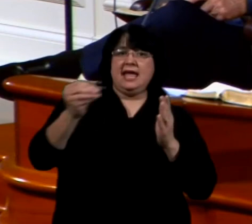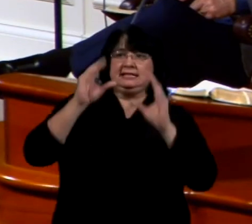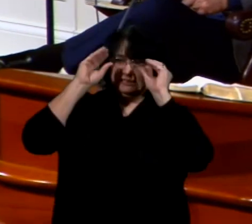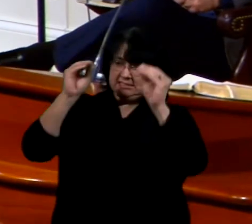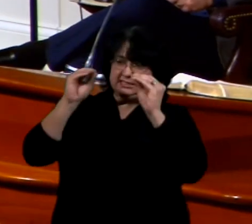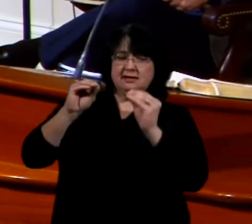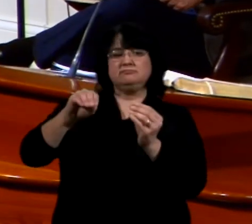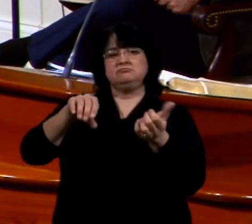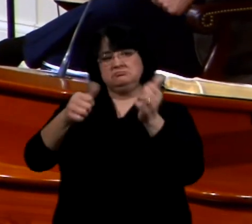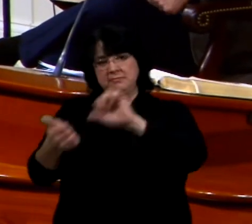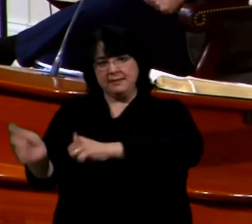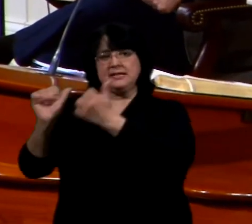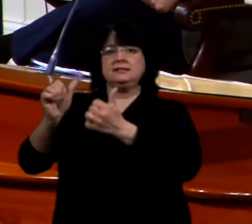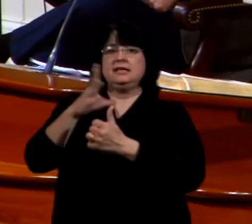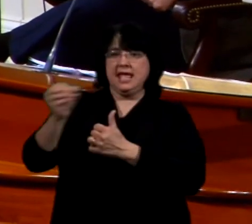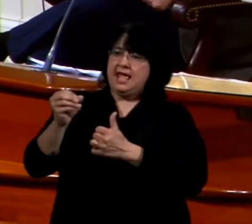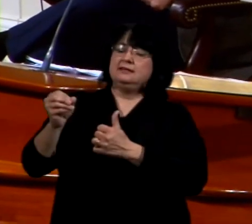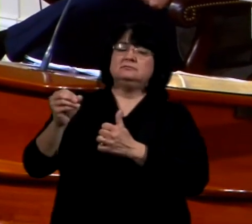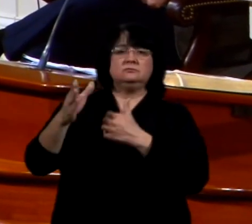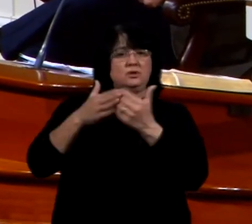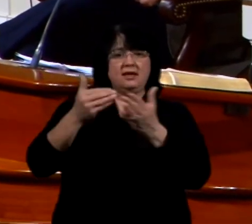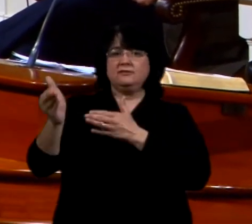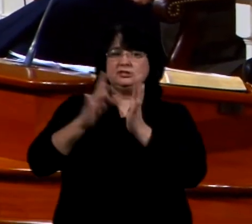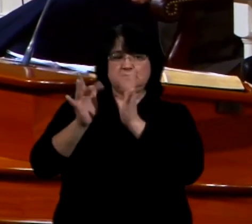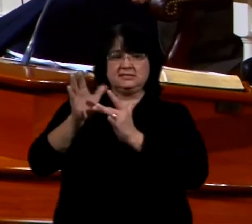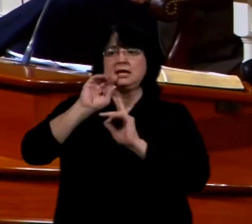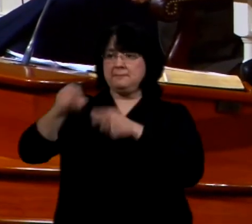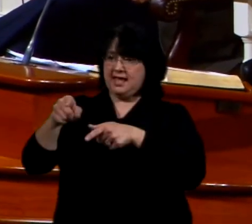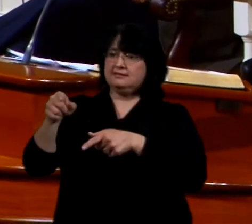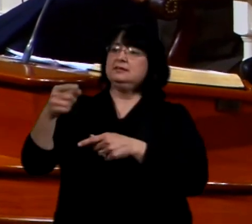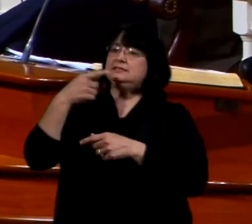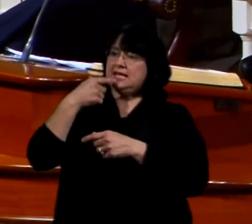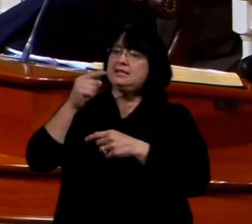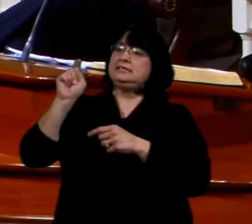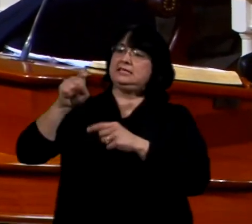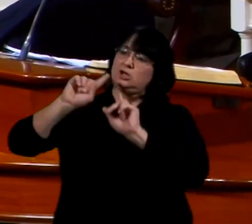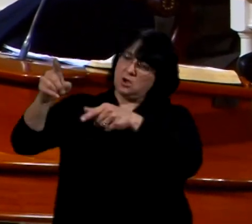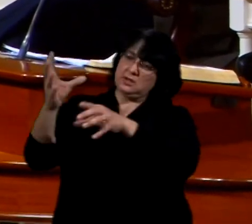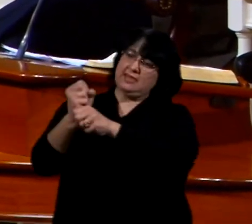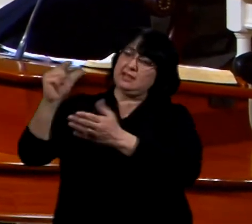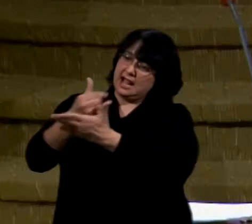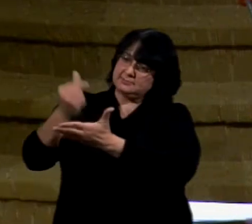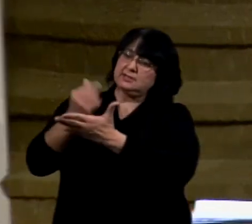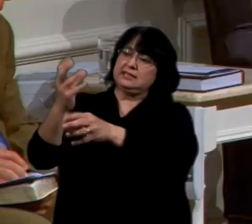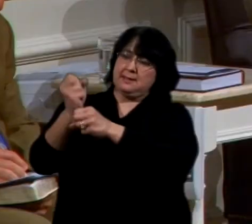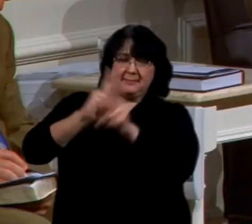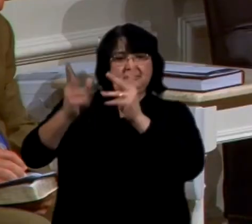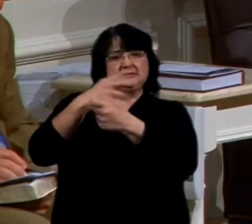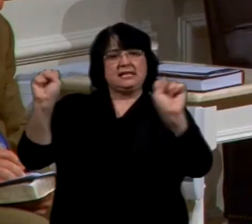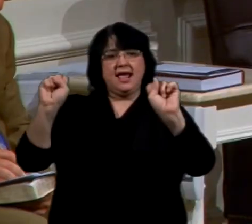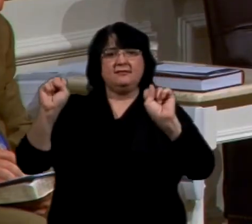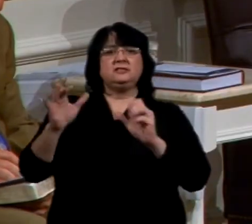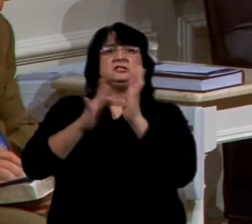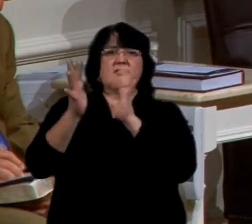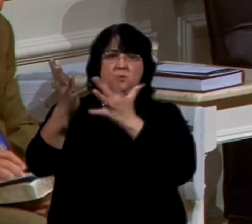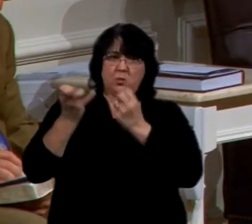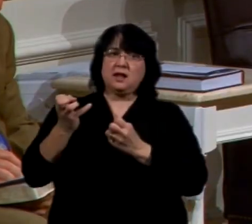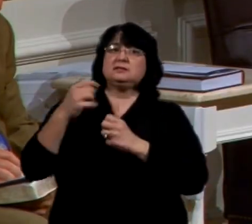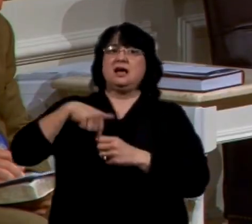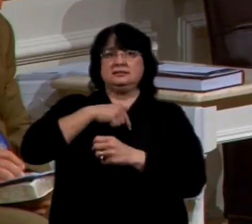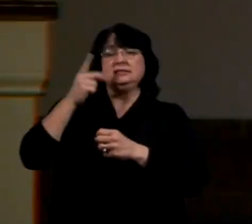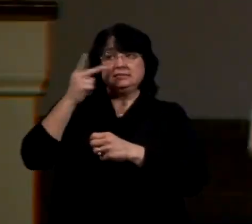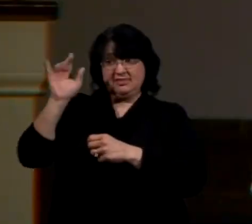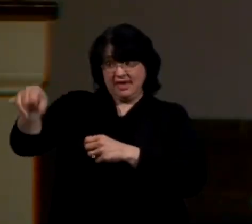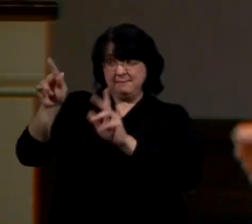said, whatsoever things I have commanded you, what did he command them? To go give the gospel and get someone saved. So he wants us to take that new convert and